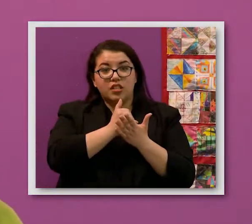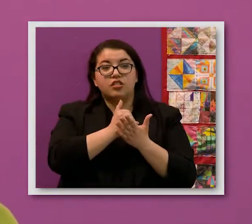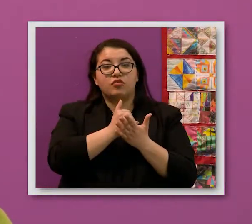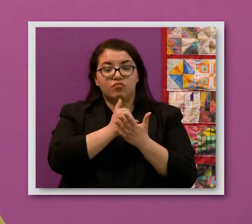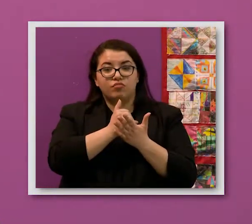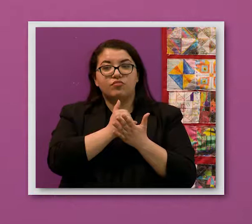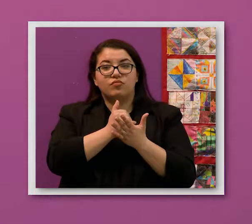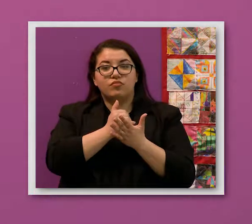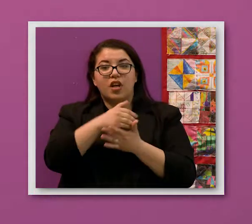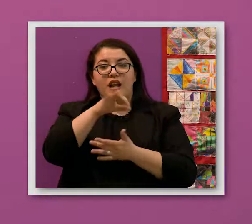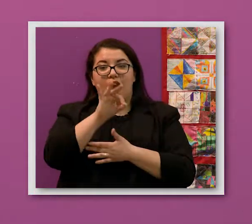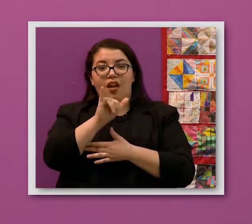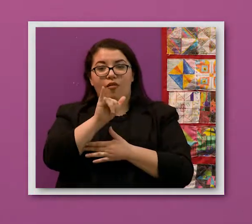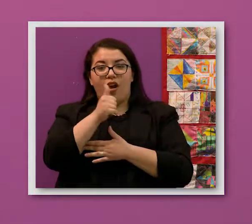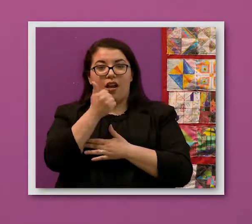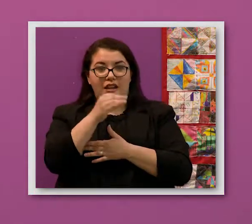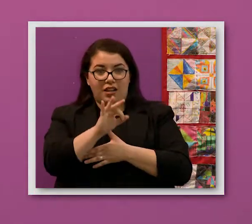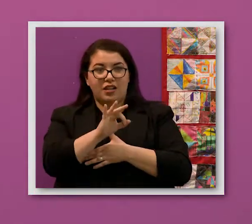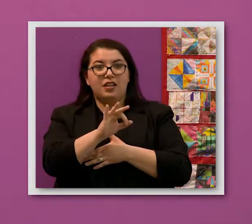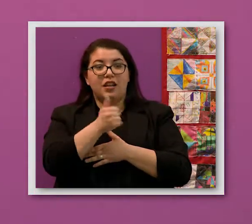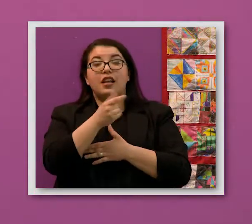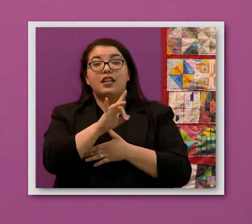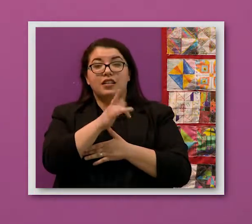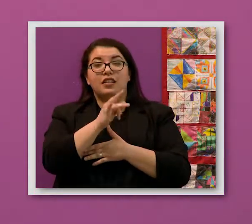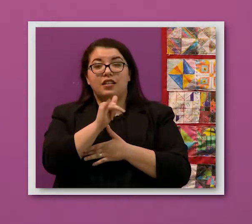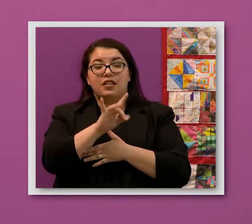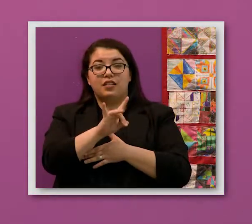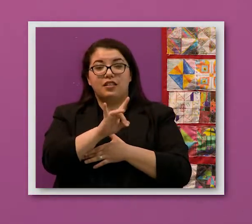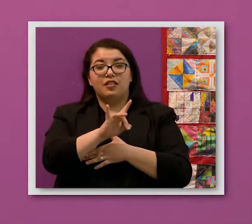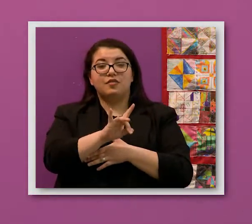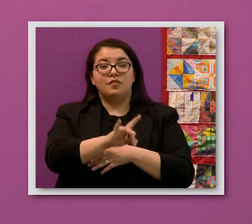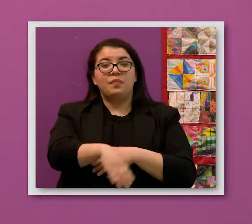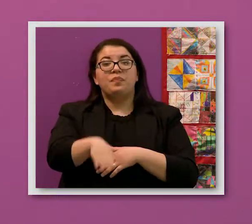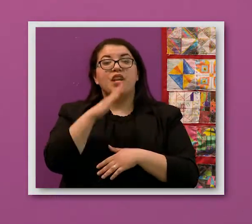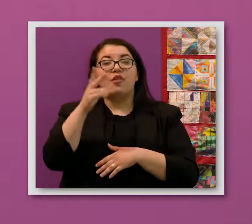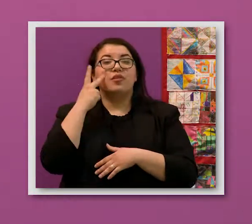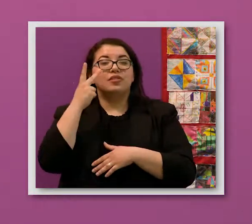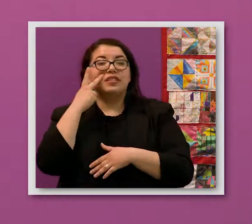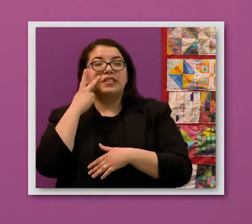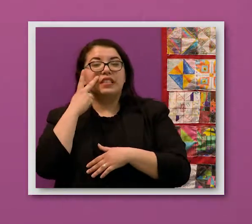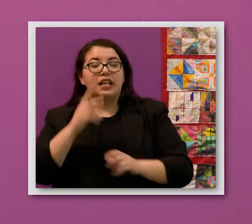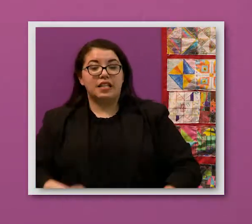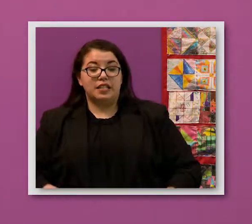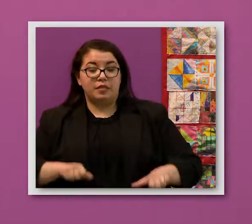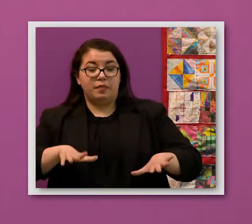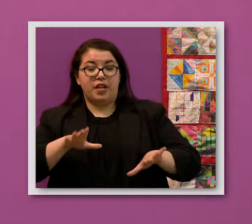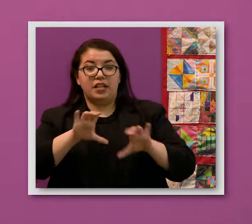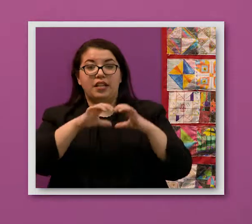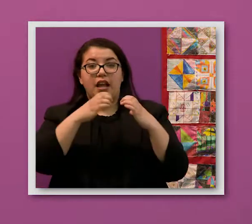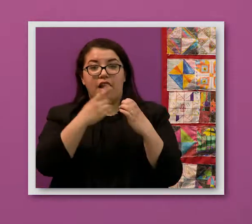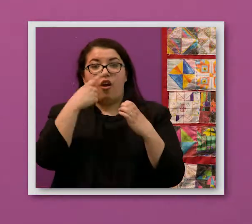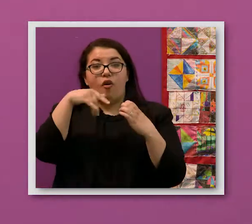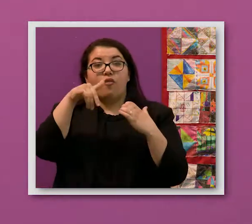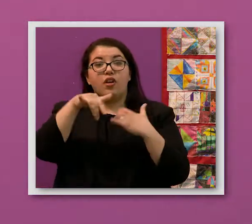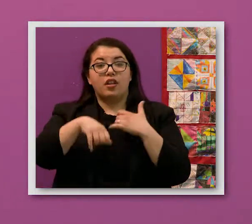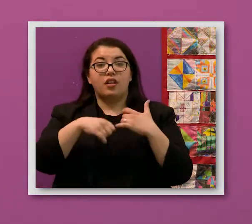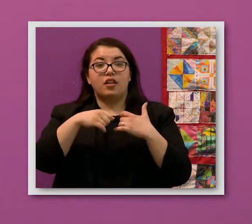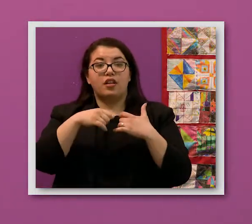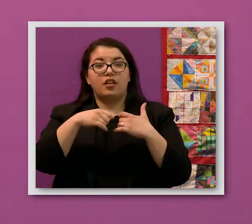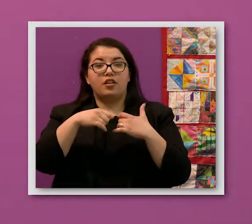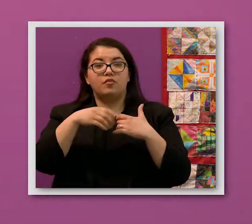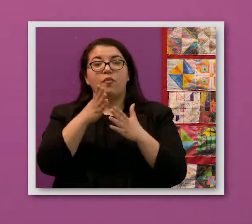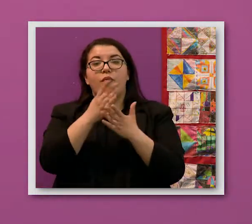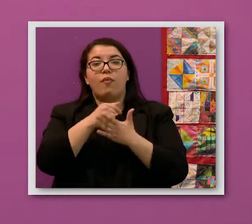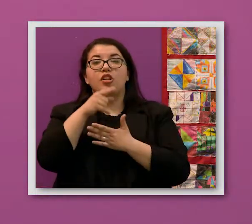then you're going to look at the major categories of spending that we have at your table and make your own budget using